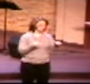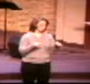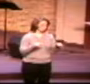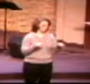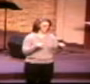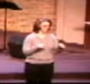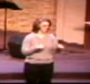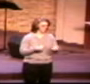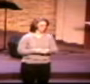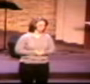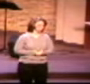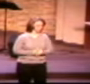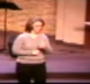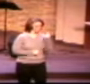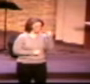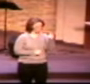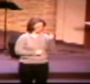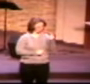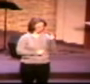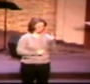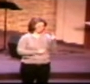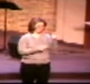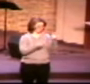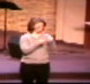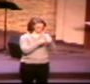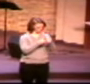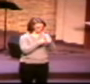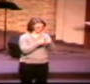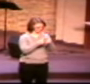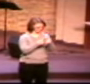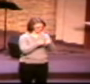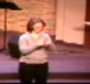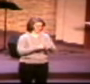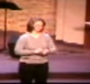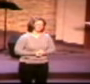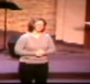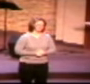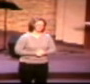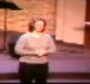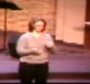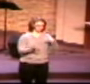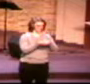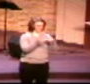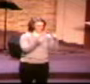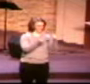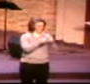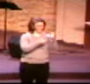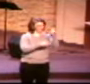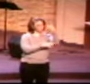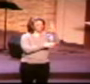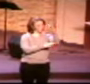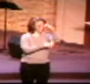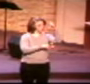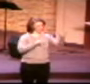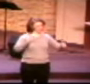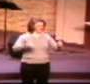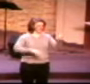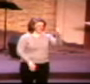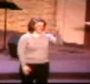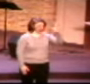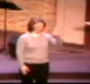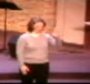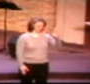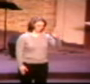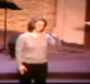possible. There is one word. This is the word of God for the people